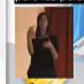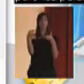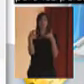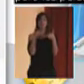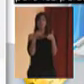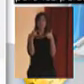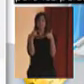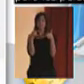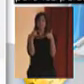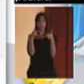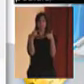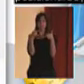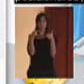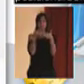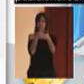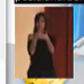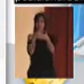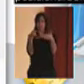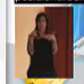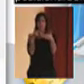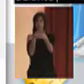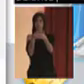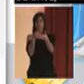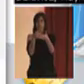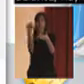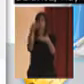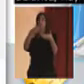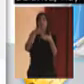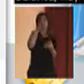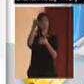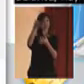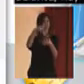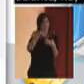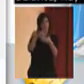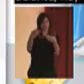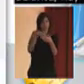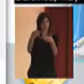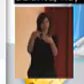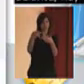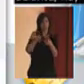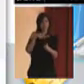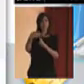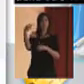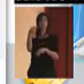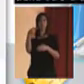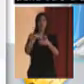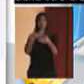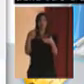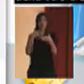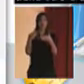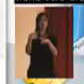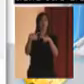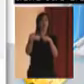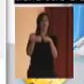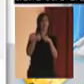to be positioned correctly. The code has to be positioned correctly in front of the reader, and also it distorts